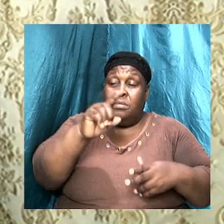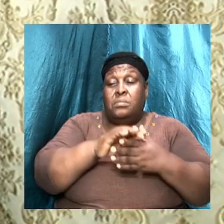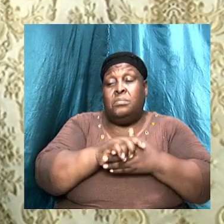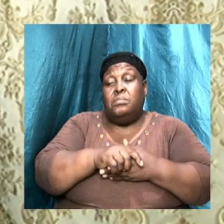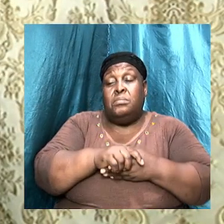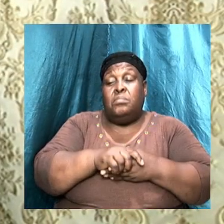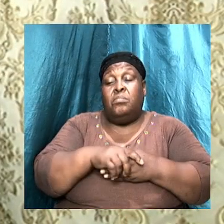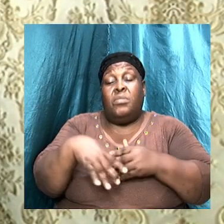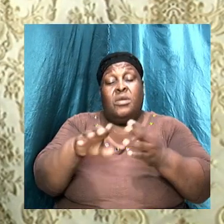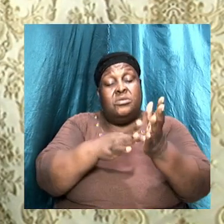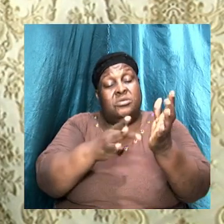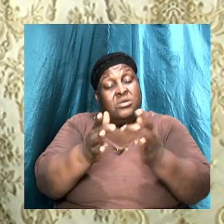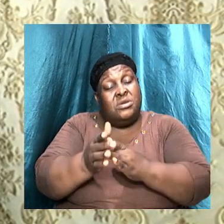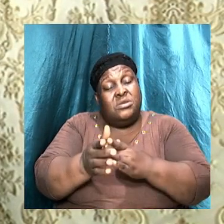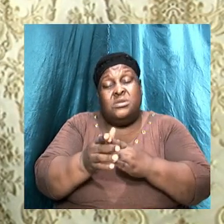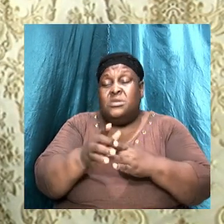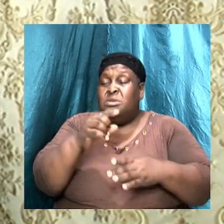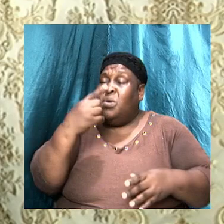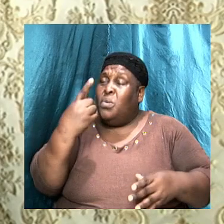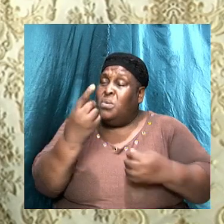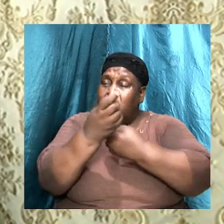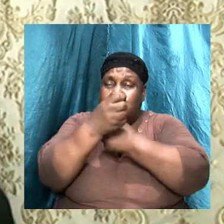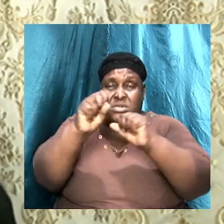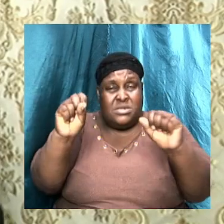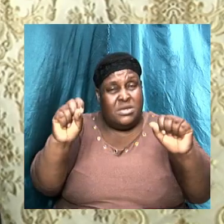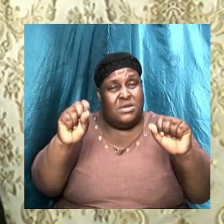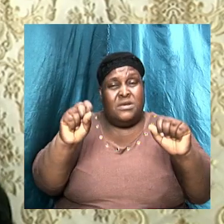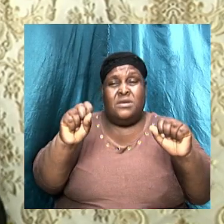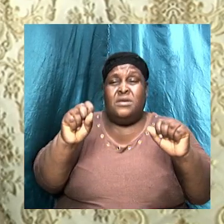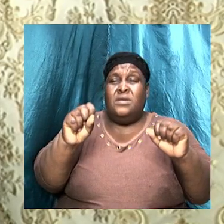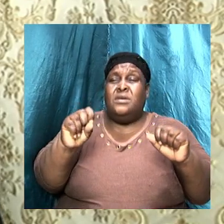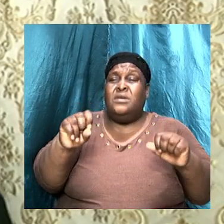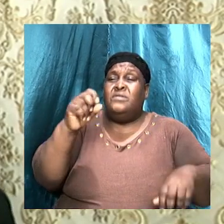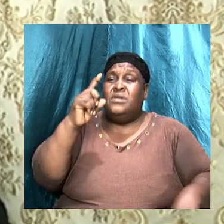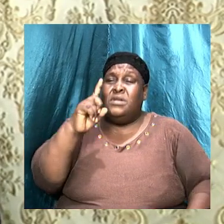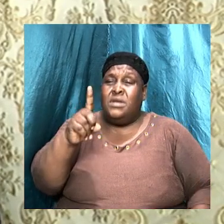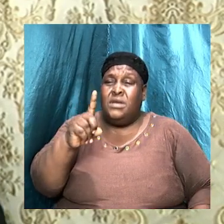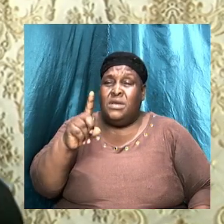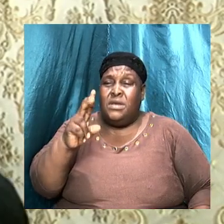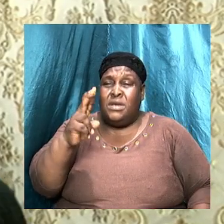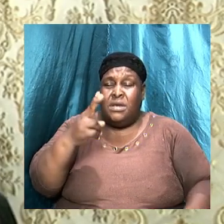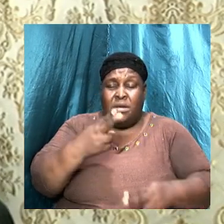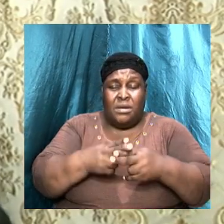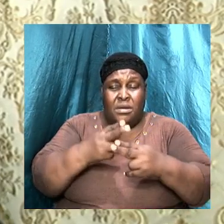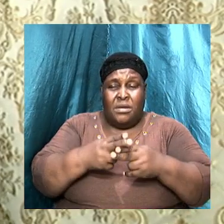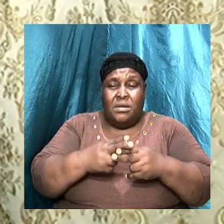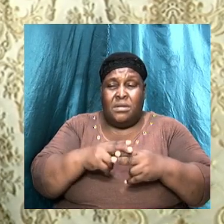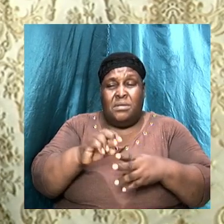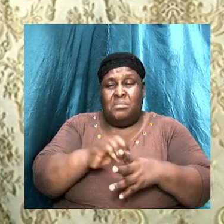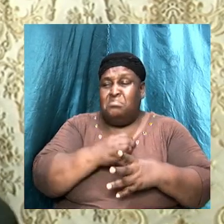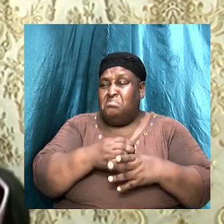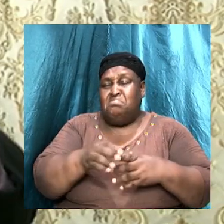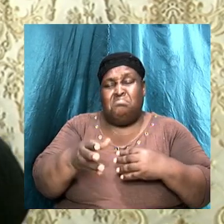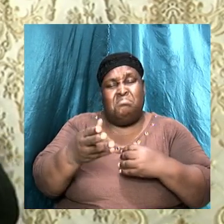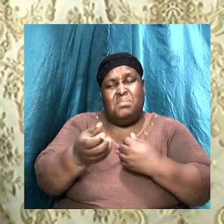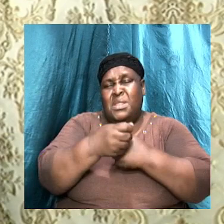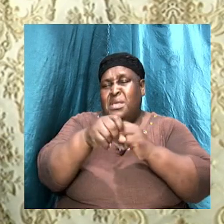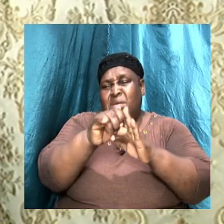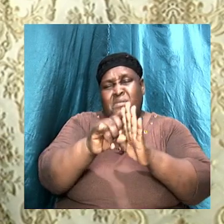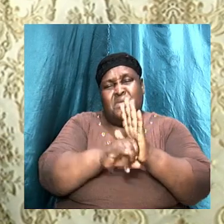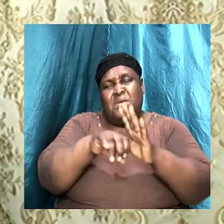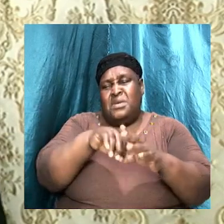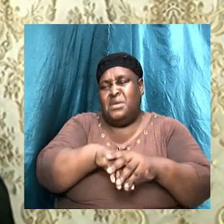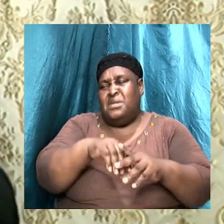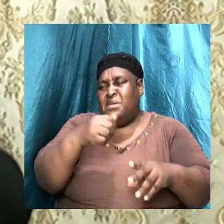So Jesus is the only saving name. And we mentioned Acts 4, verse 12. Neither is there salvation in any